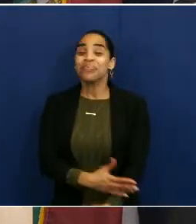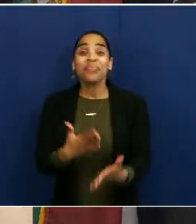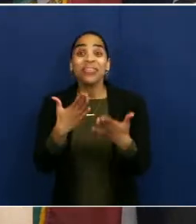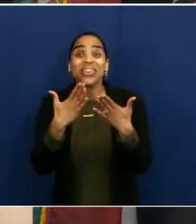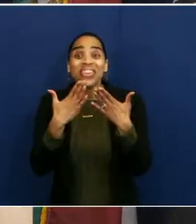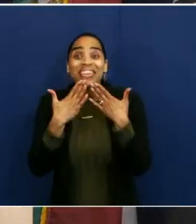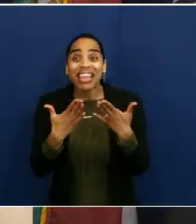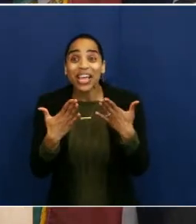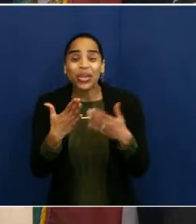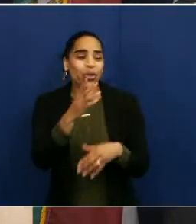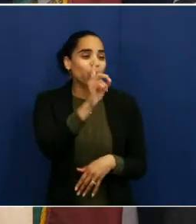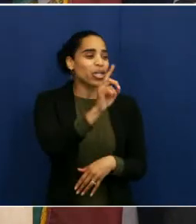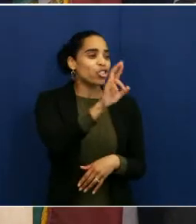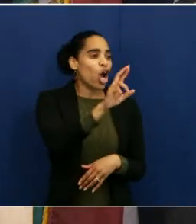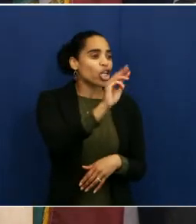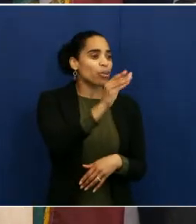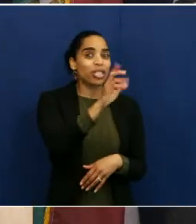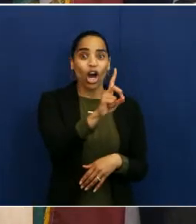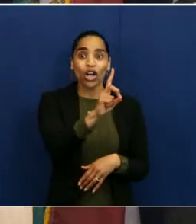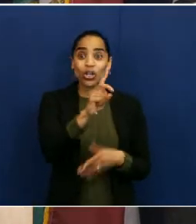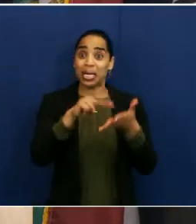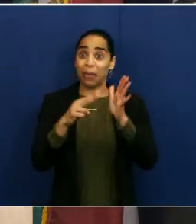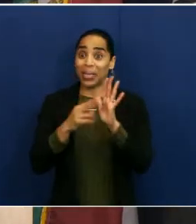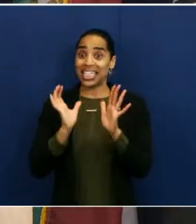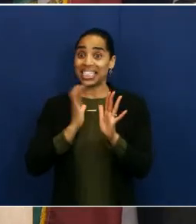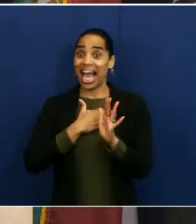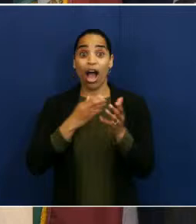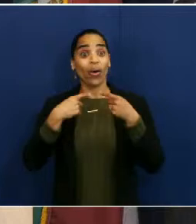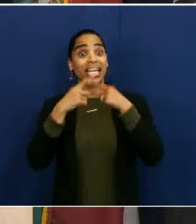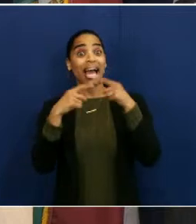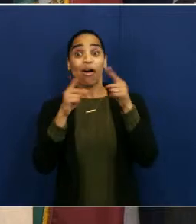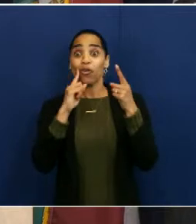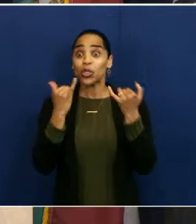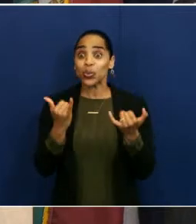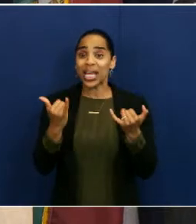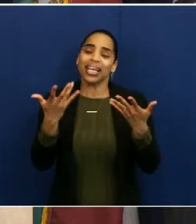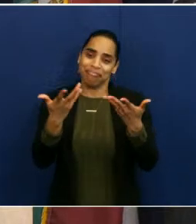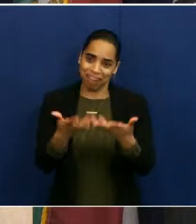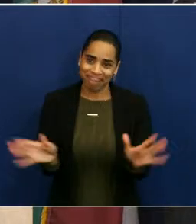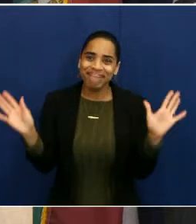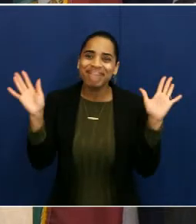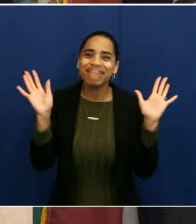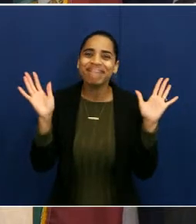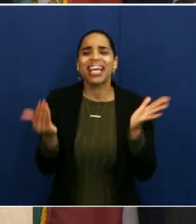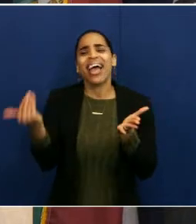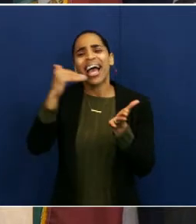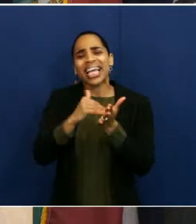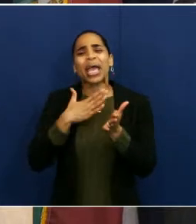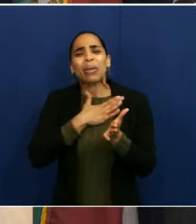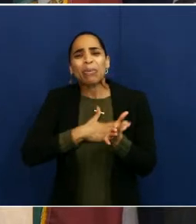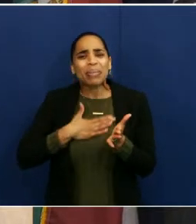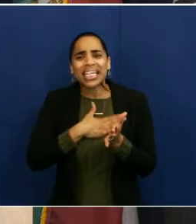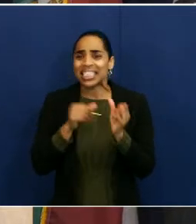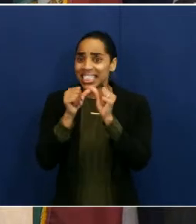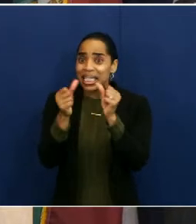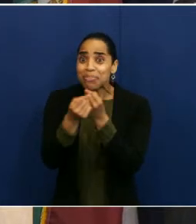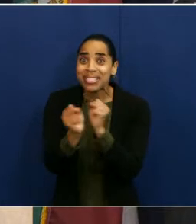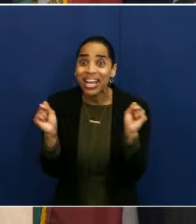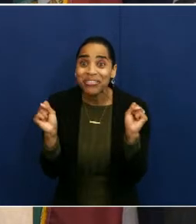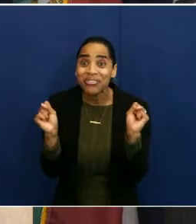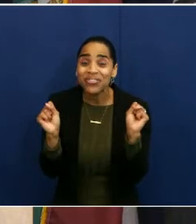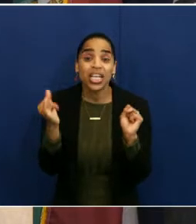Thank you. Thank you, Dr. McDonald. That concludes our media briefing for today. Again, we encourage everyone to continue to be safe.